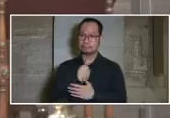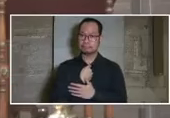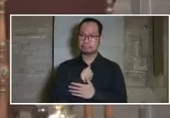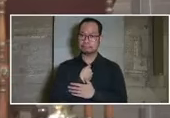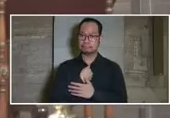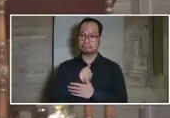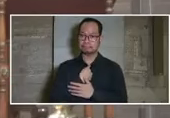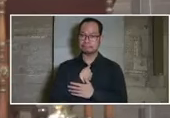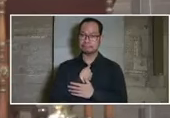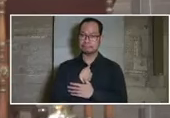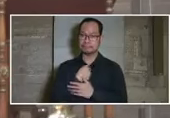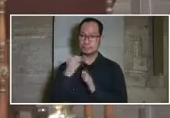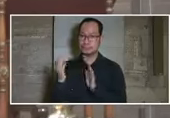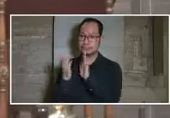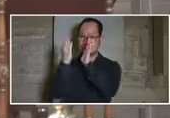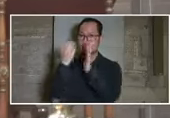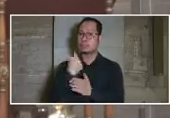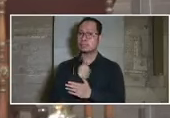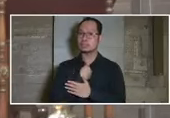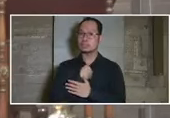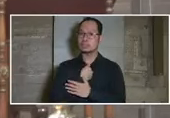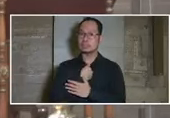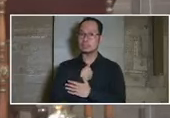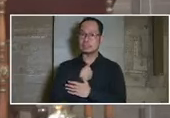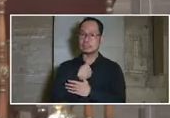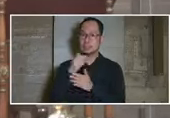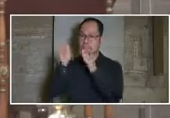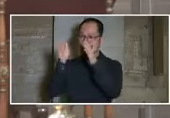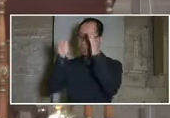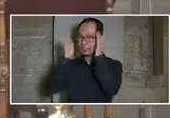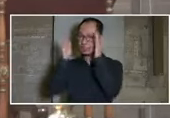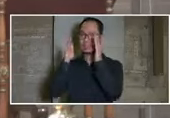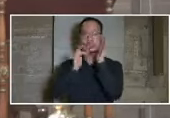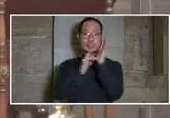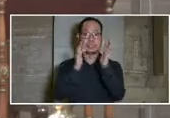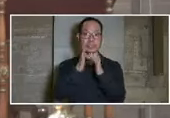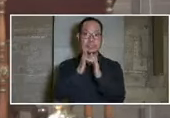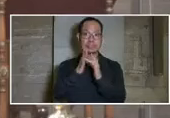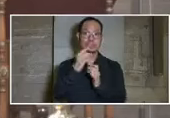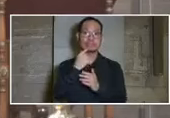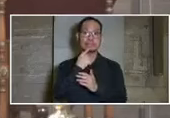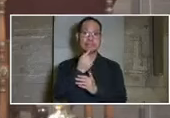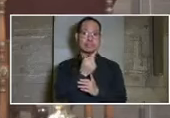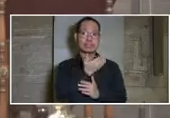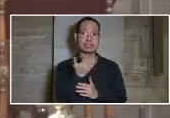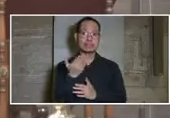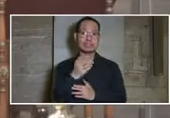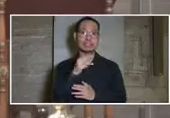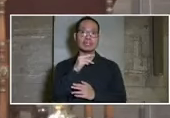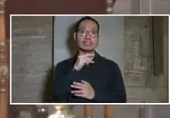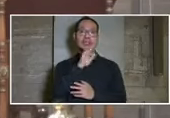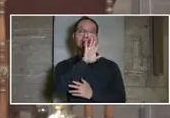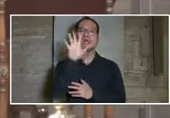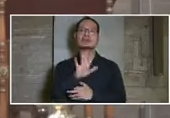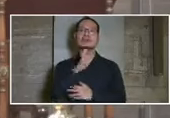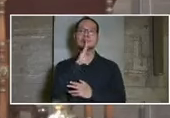present ourselves, and hear Jesus telling us, do not be